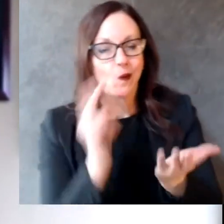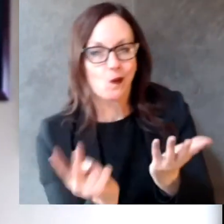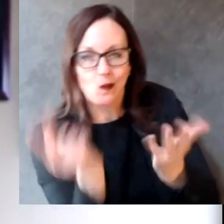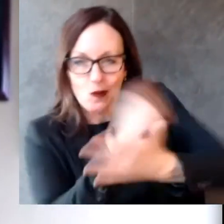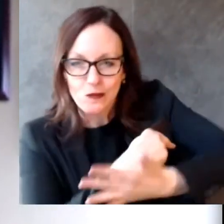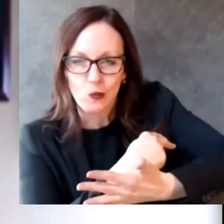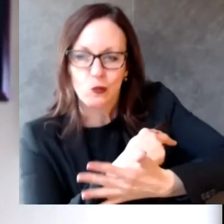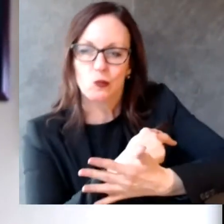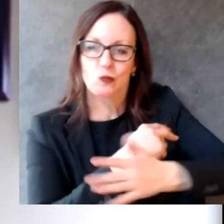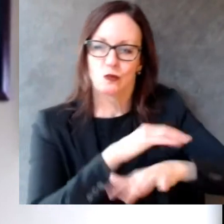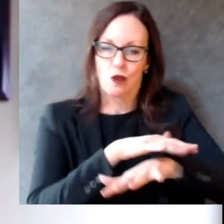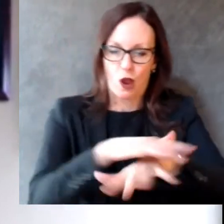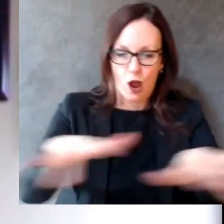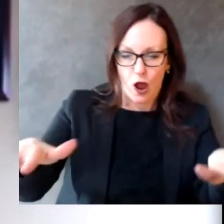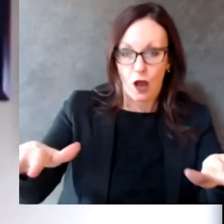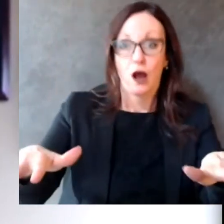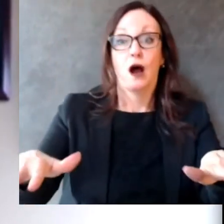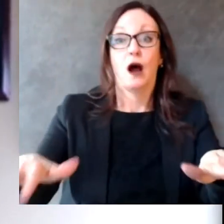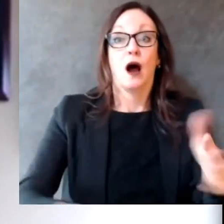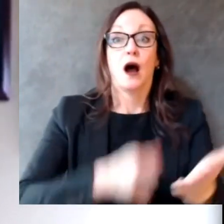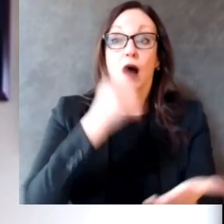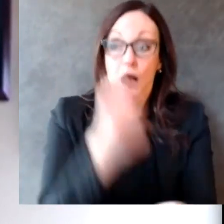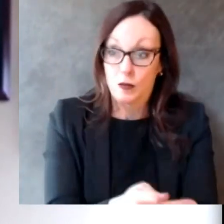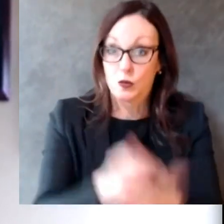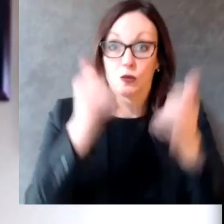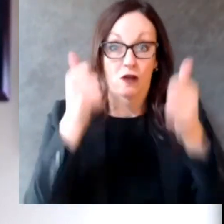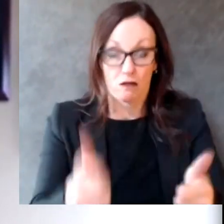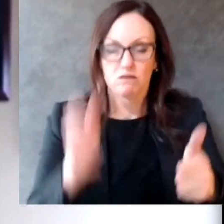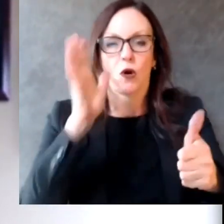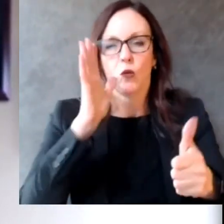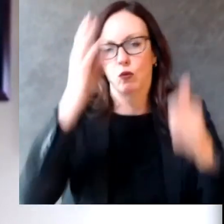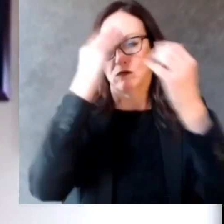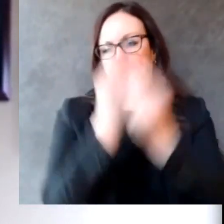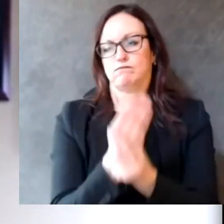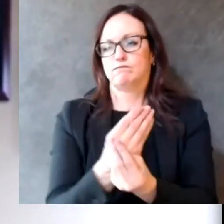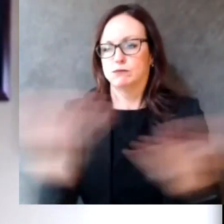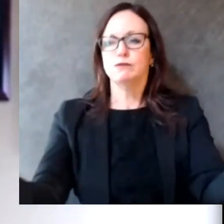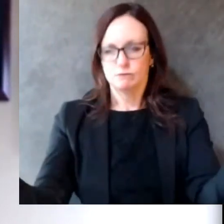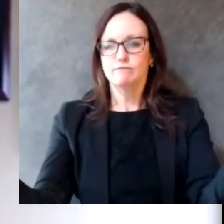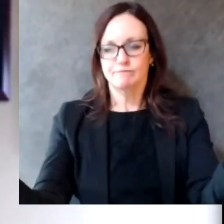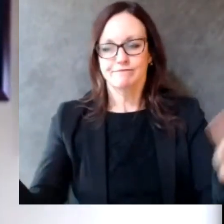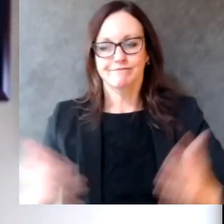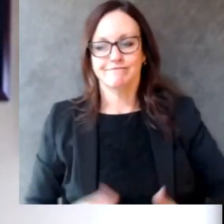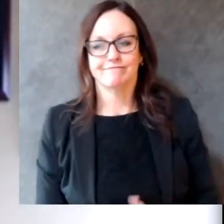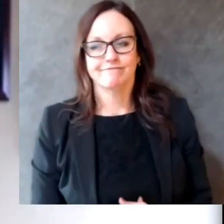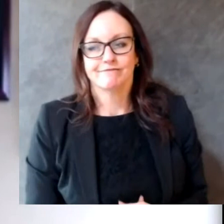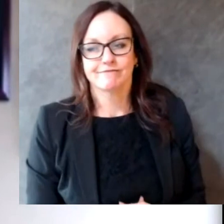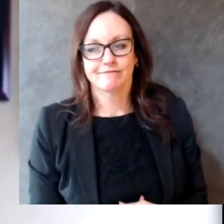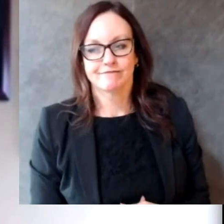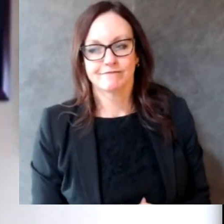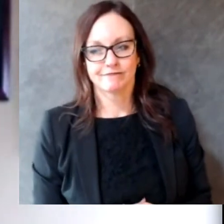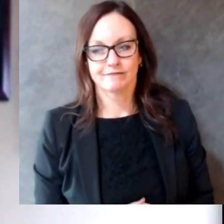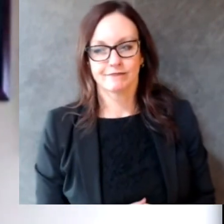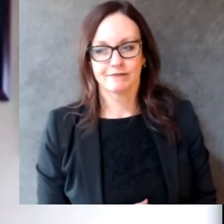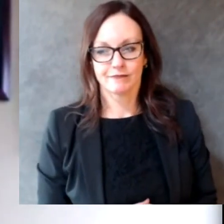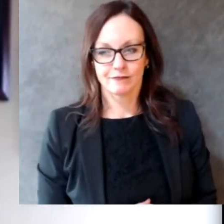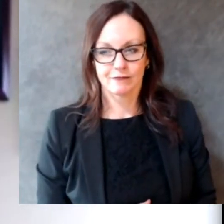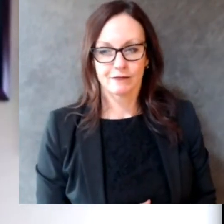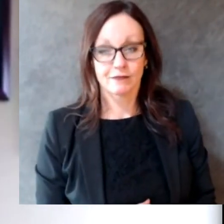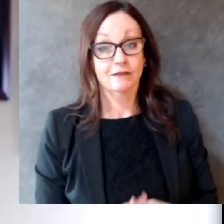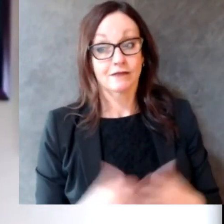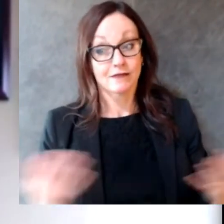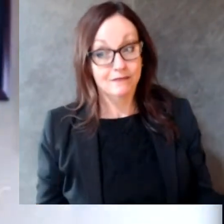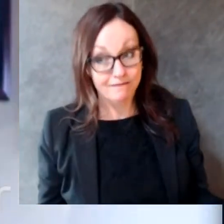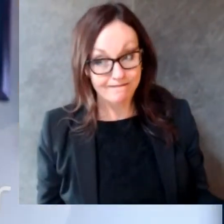this all comes together, we'll have another segment of our community that's eligible for vaccine, hopefully very soon.